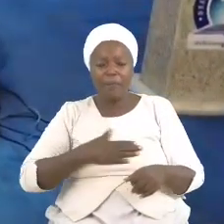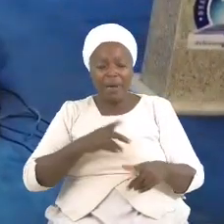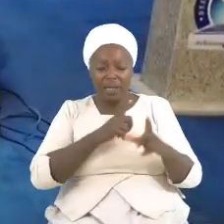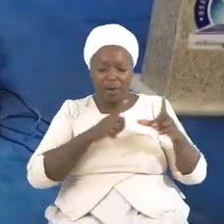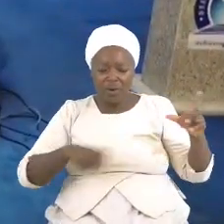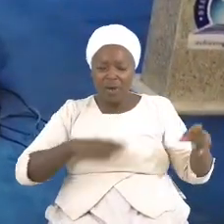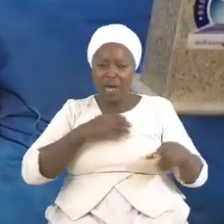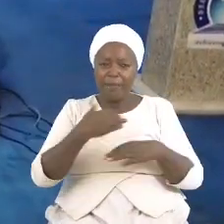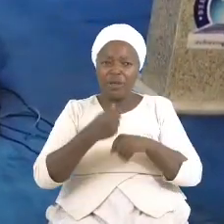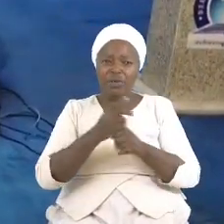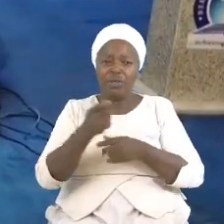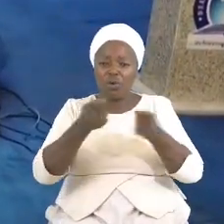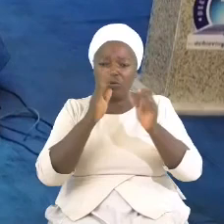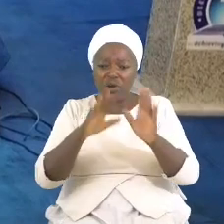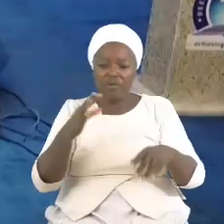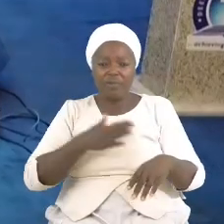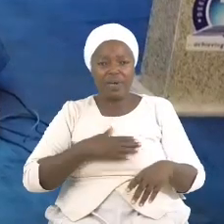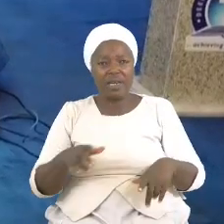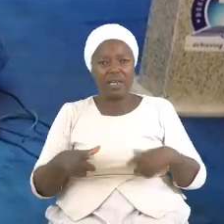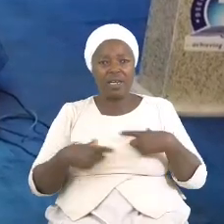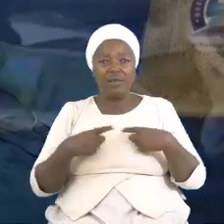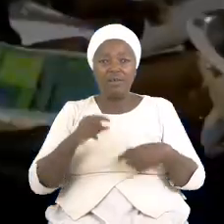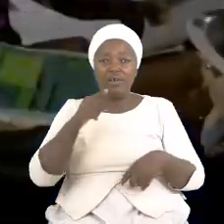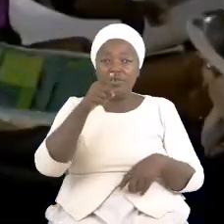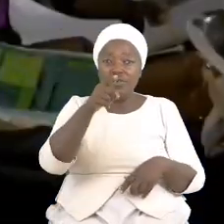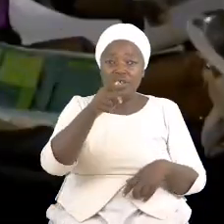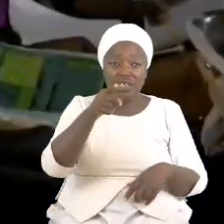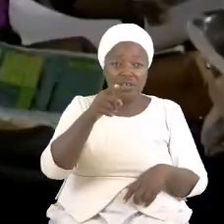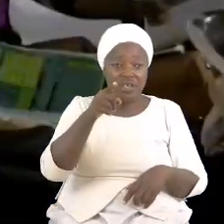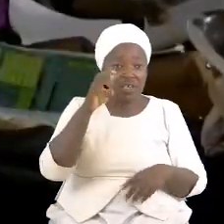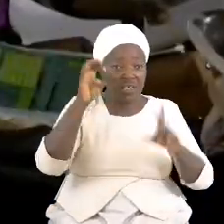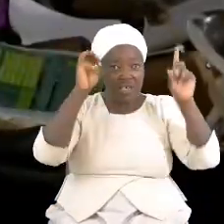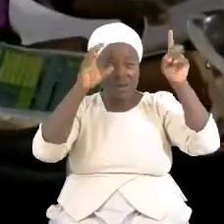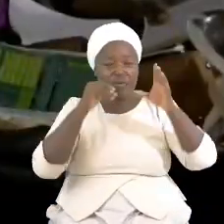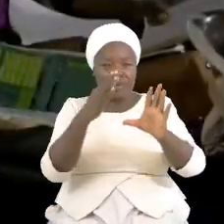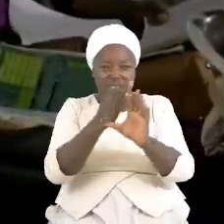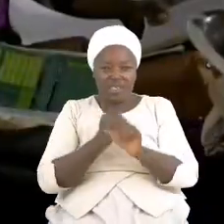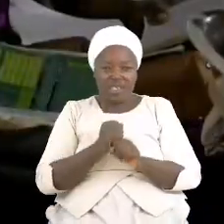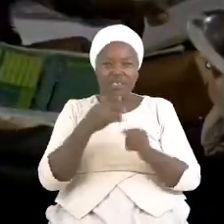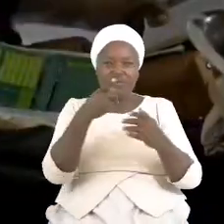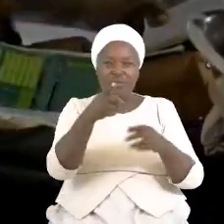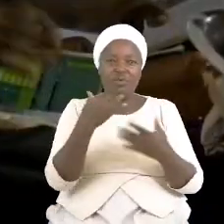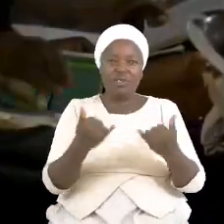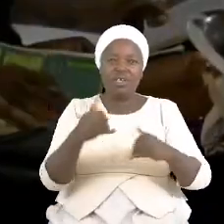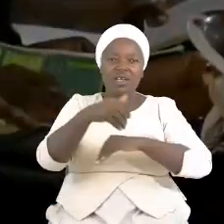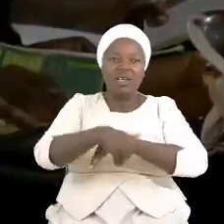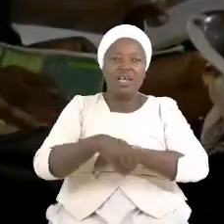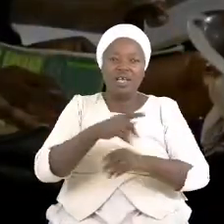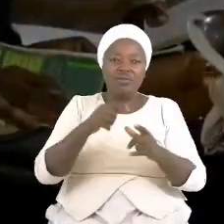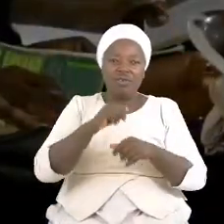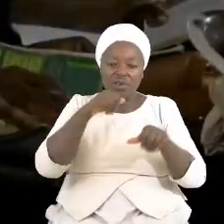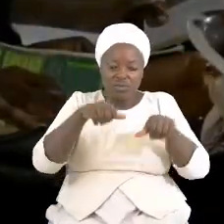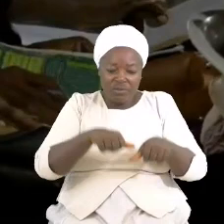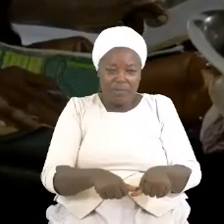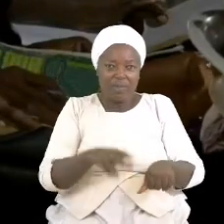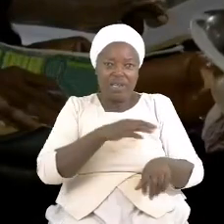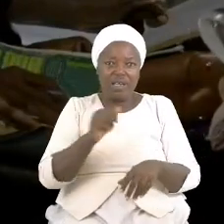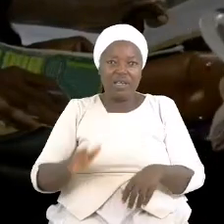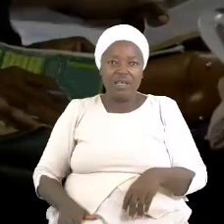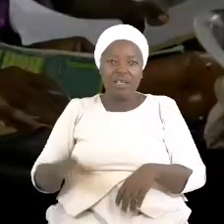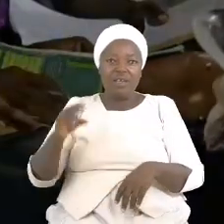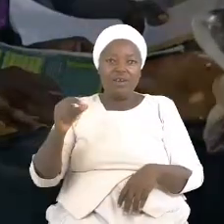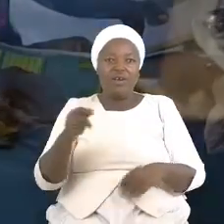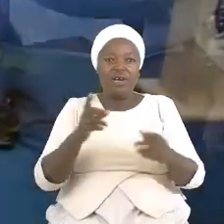of my life, he will receive you tonight. And you will not remain a dog. It will save